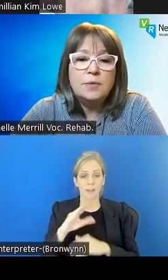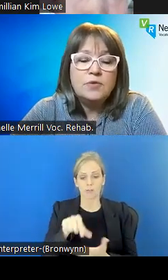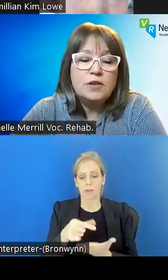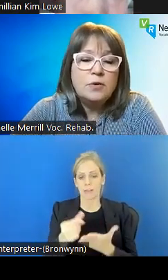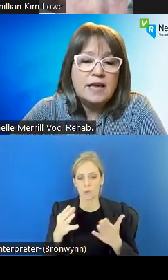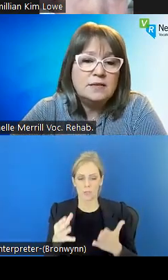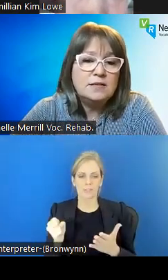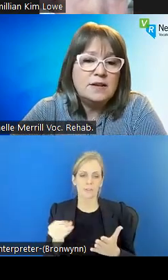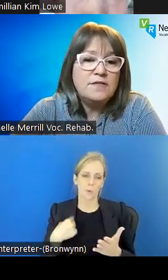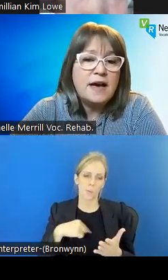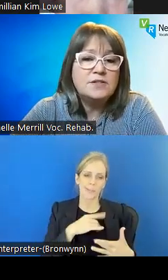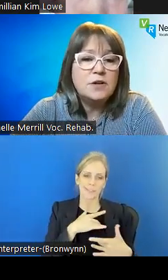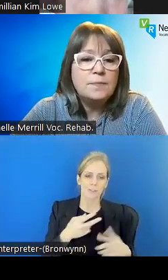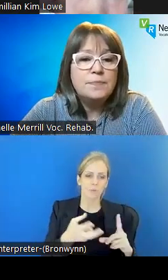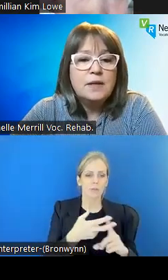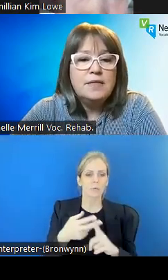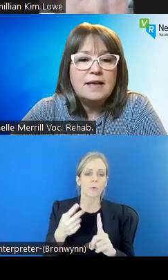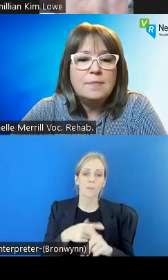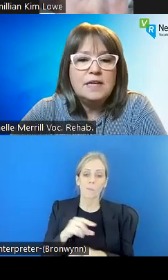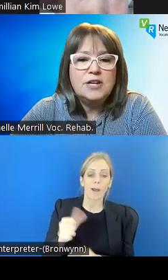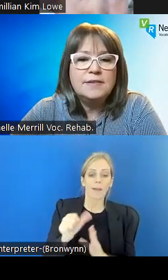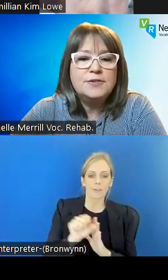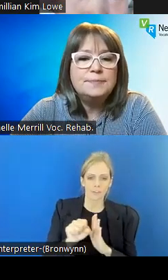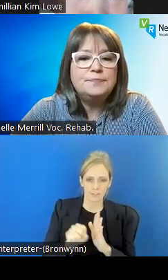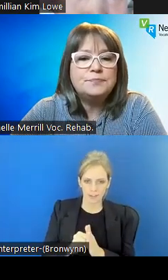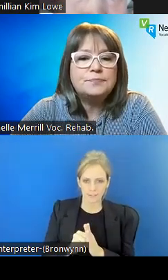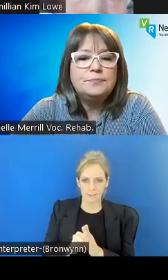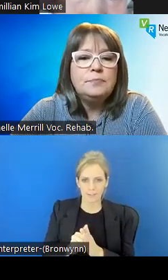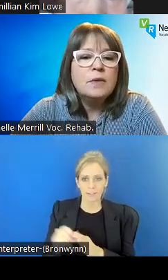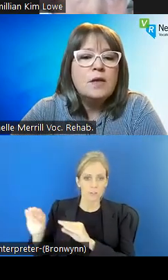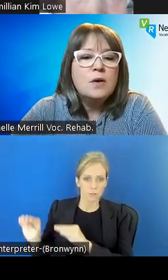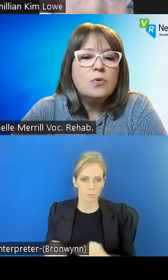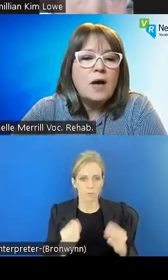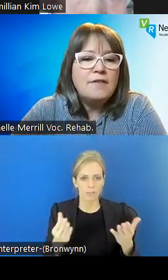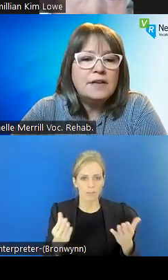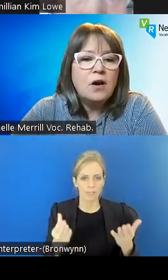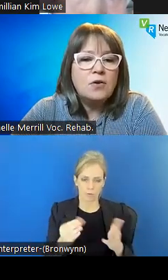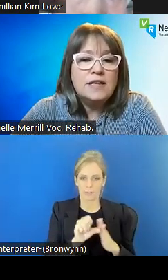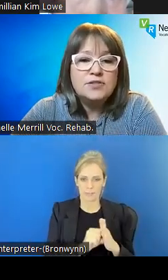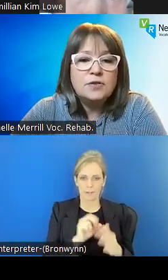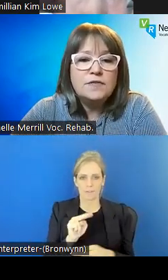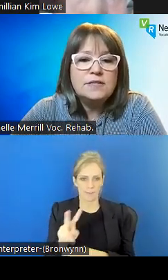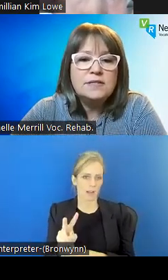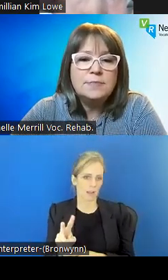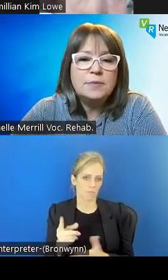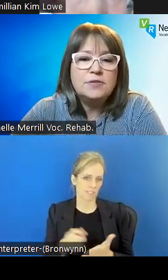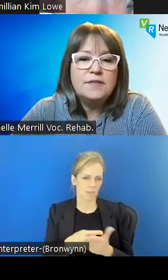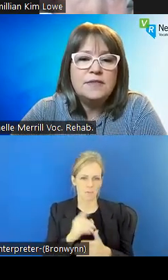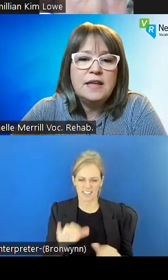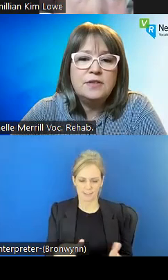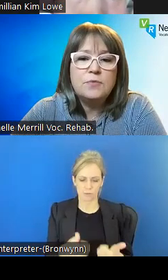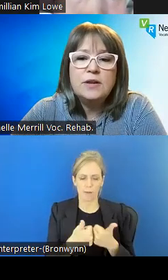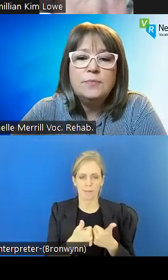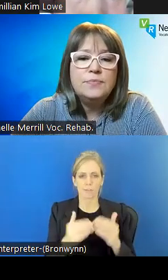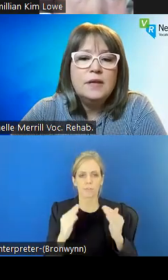to help them relocate to the state of Nevada. So that can be a challenge. We're having our in-service September 7th